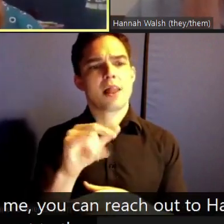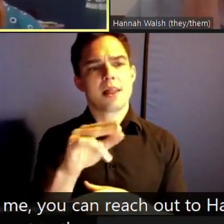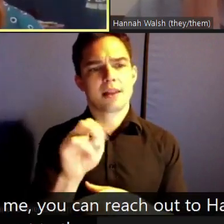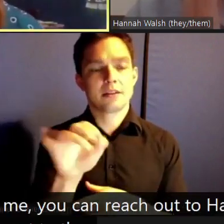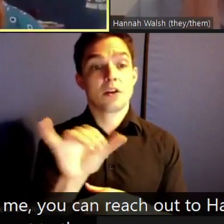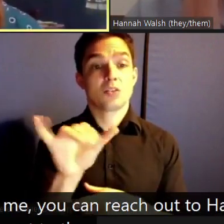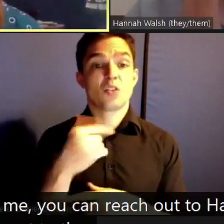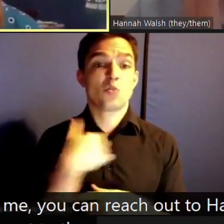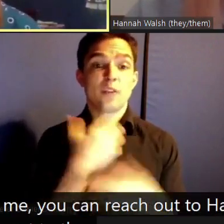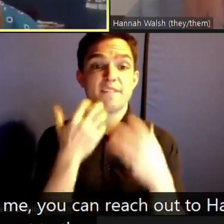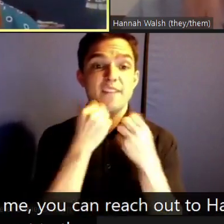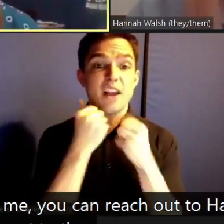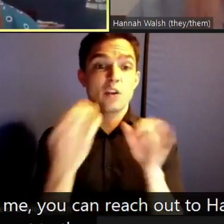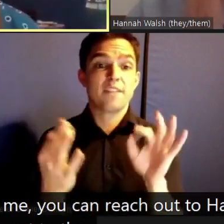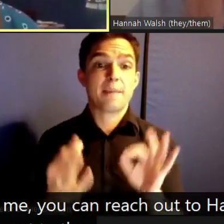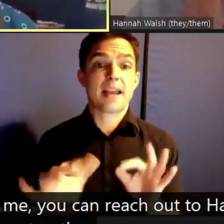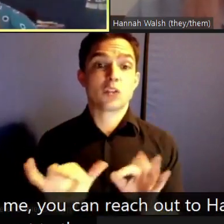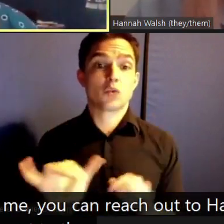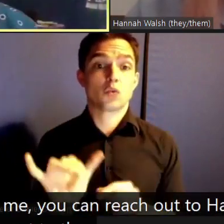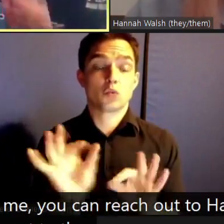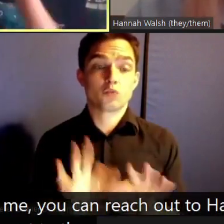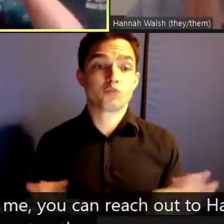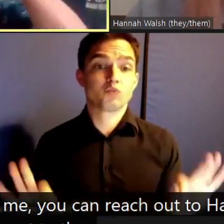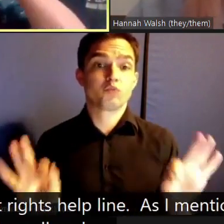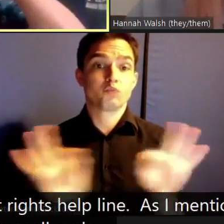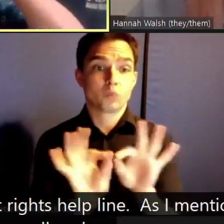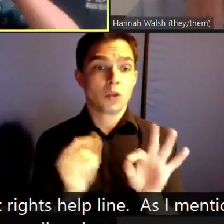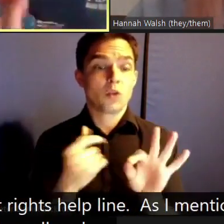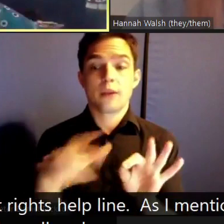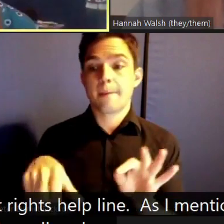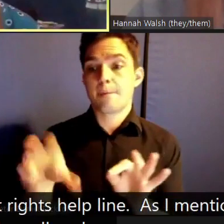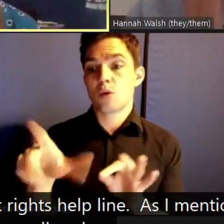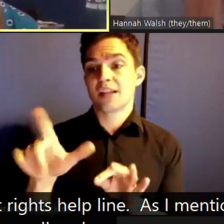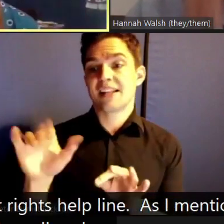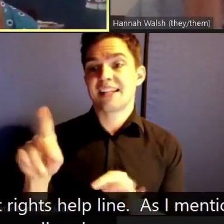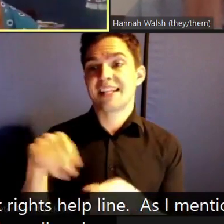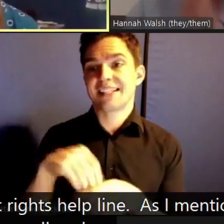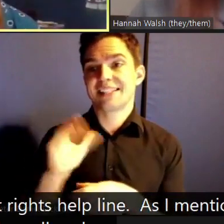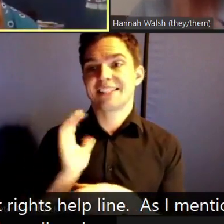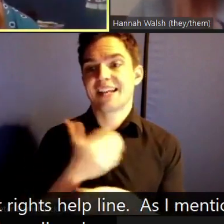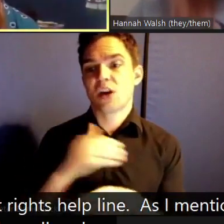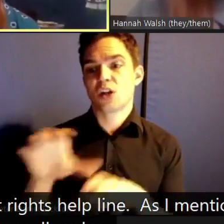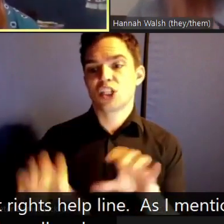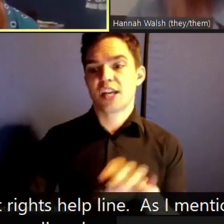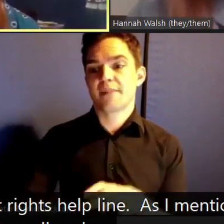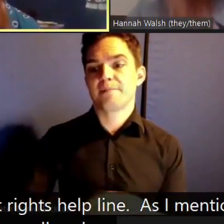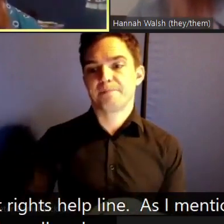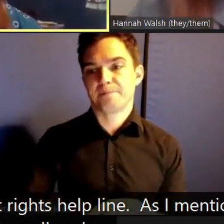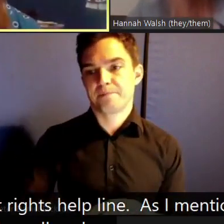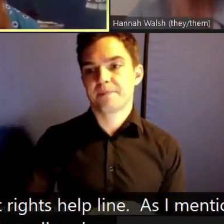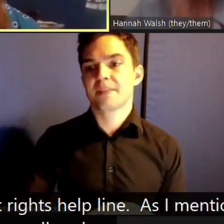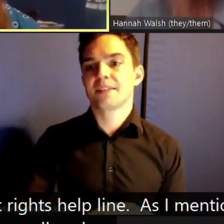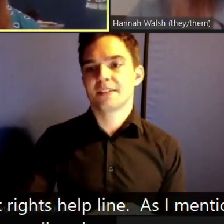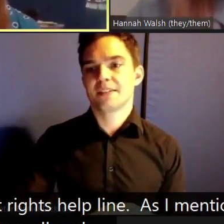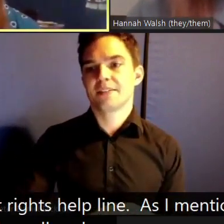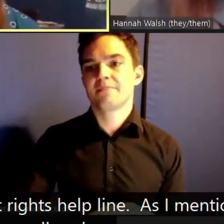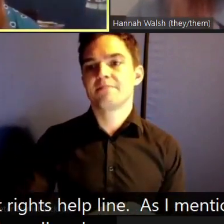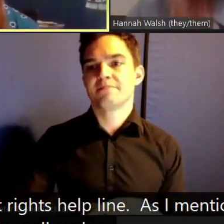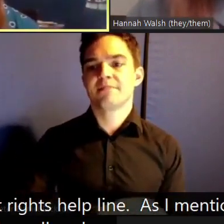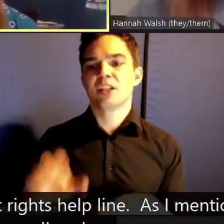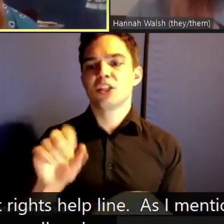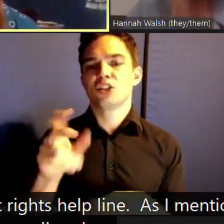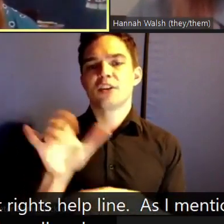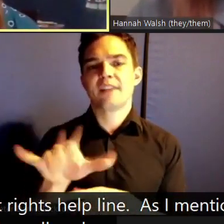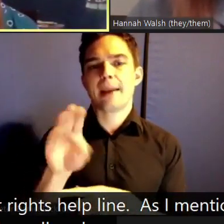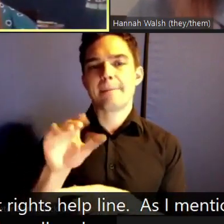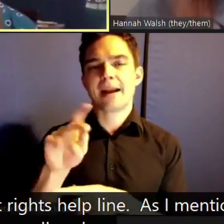really value feedback, and we just put a link in in the comments with a SurveyMonkey survey. We would